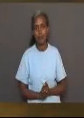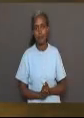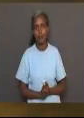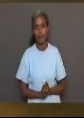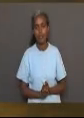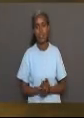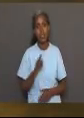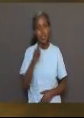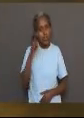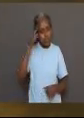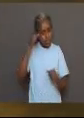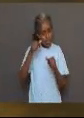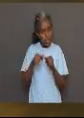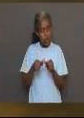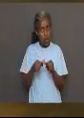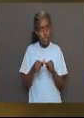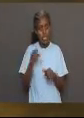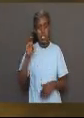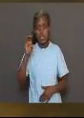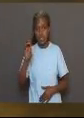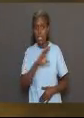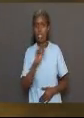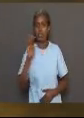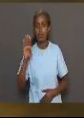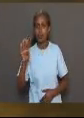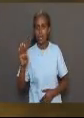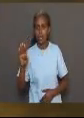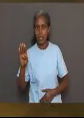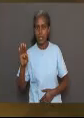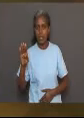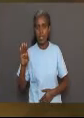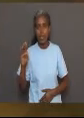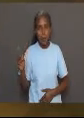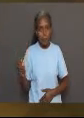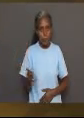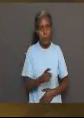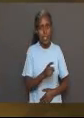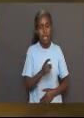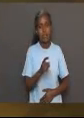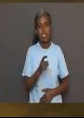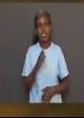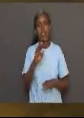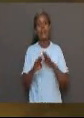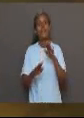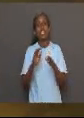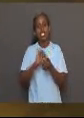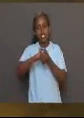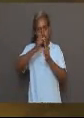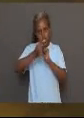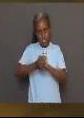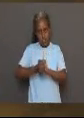You should recall that c and b become phase shift values.